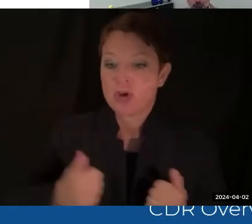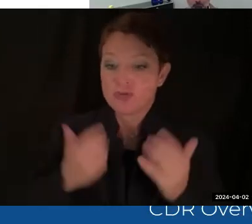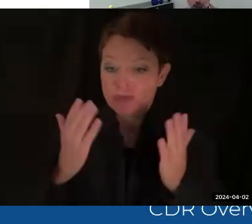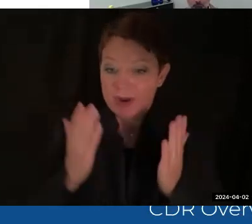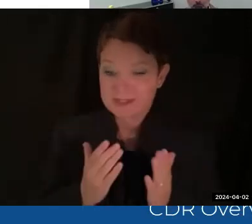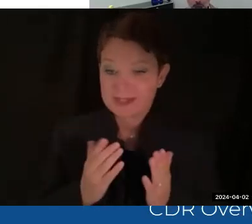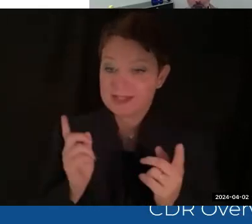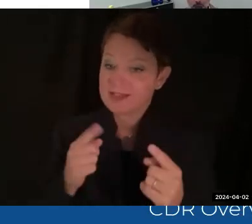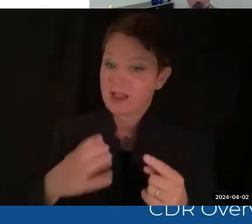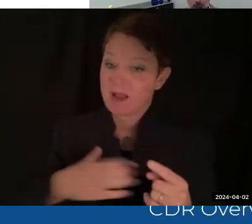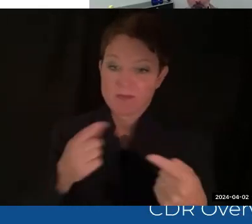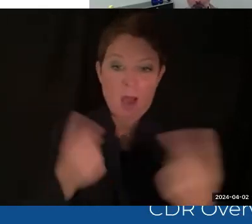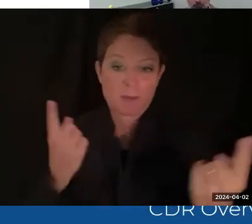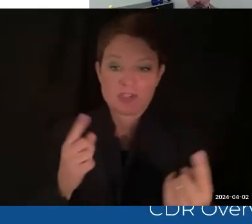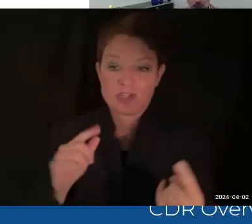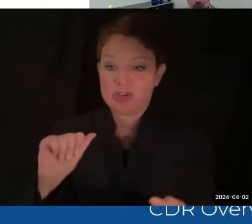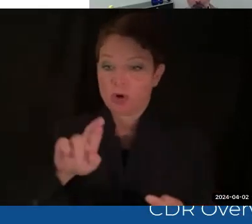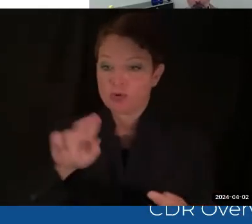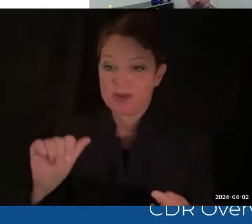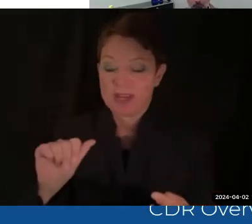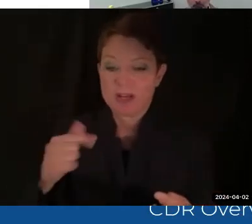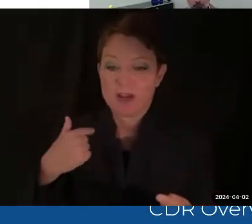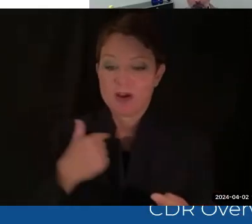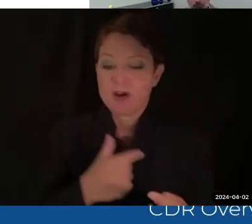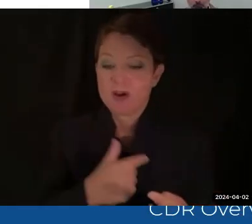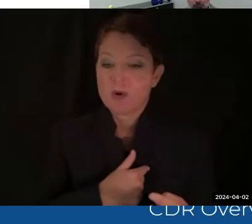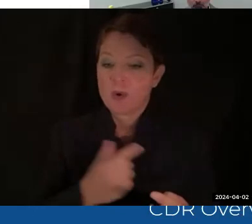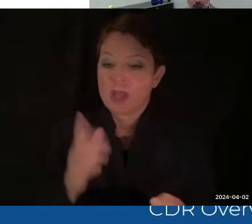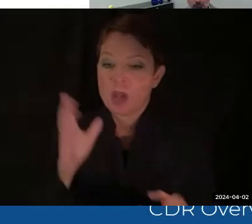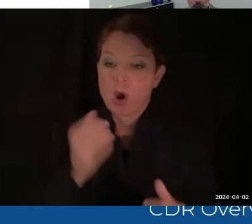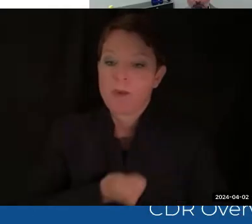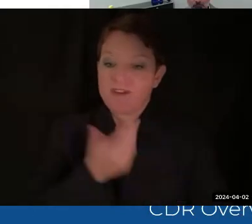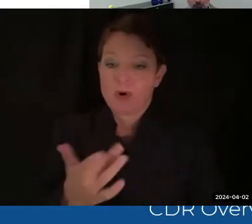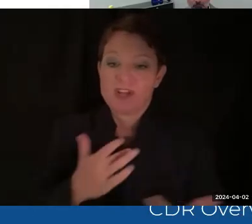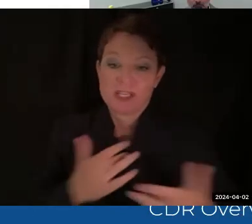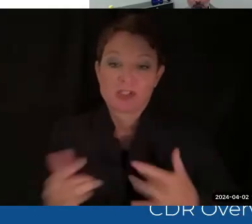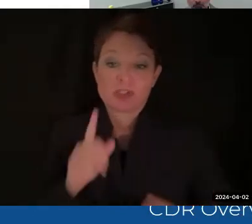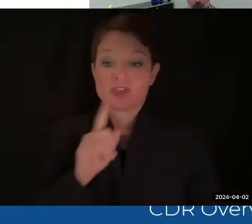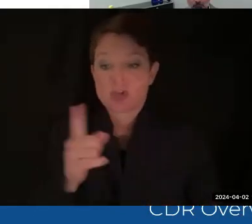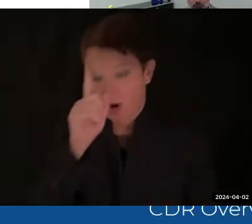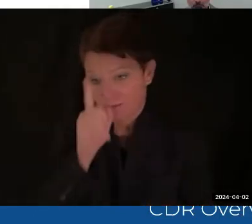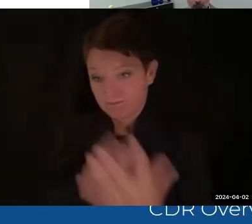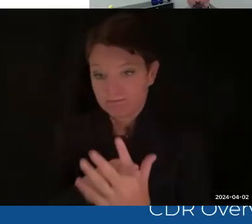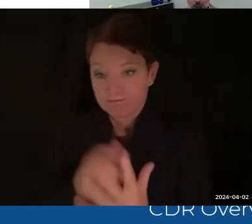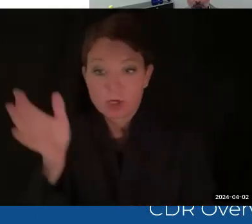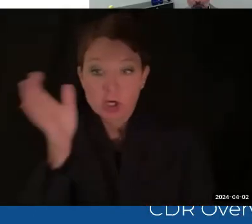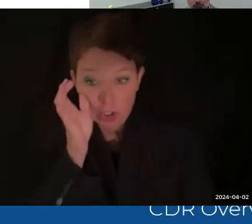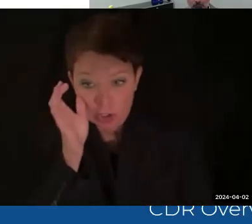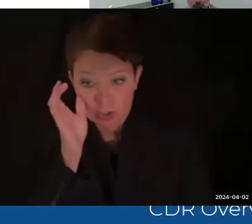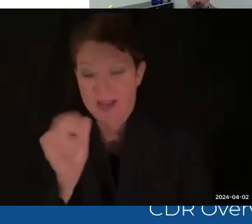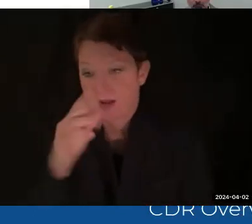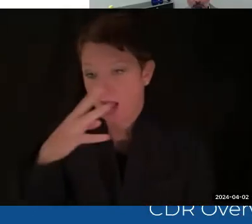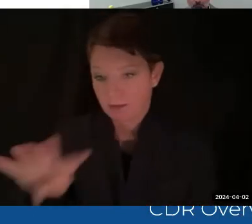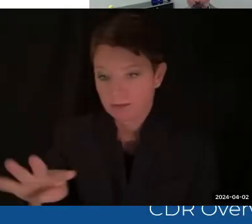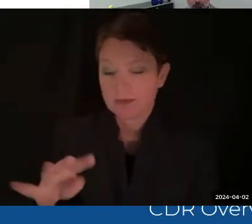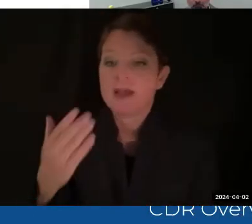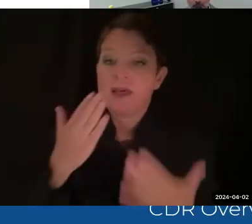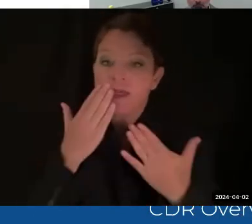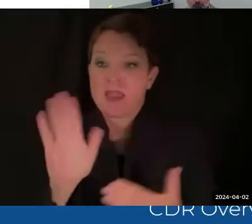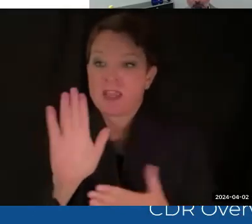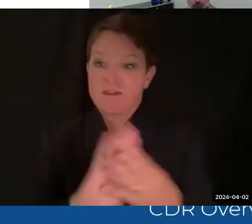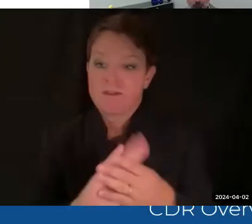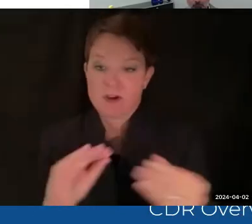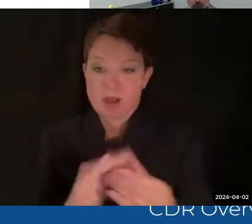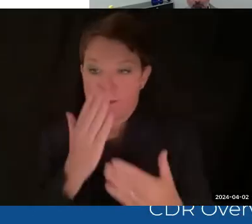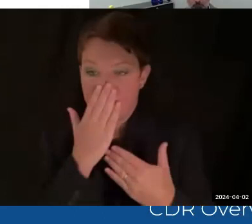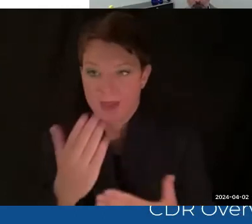in opposition to the arena, we hope that our voice and concerns are heard. All right, thank you for your